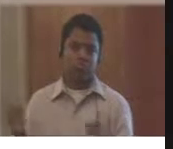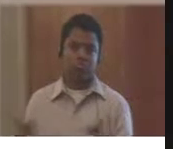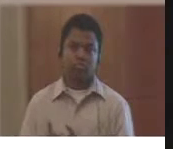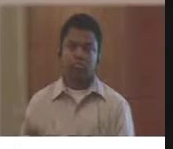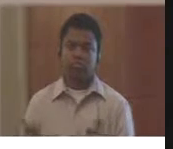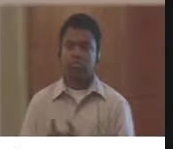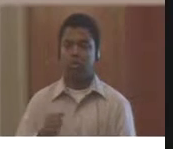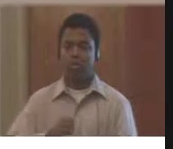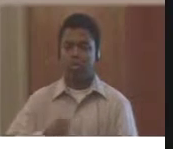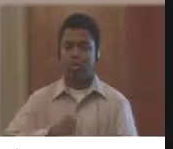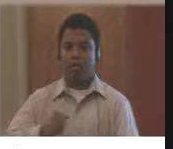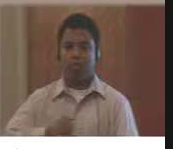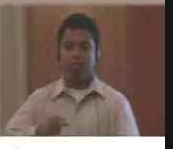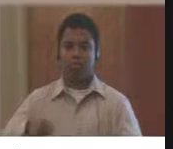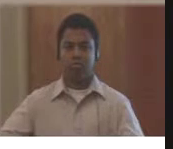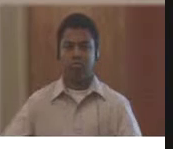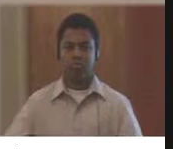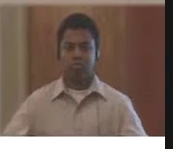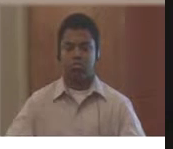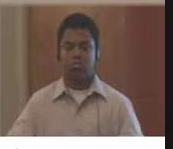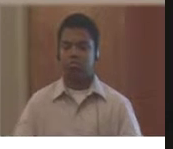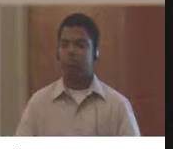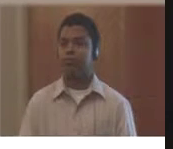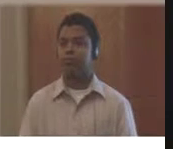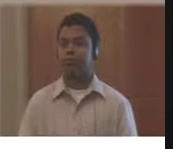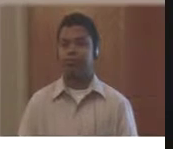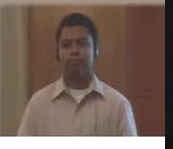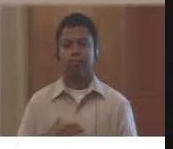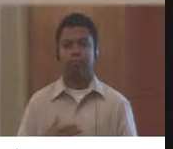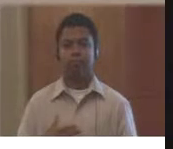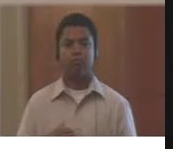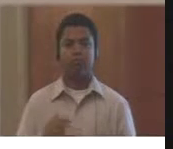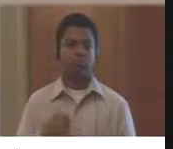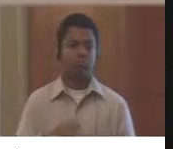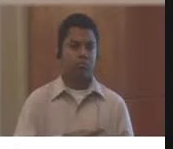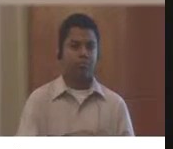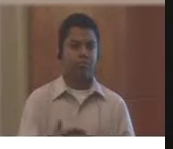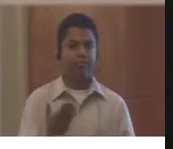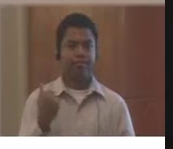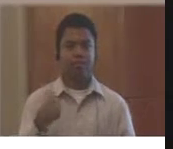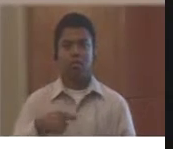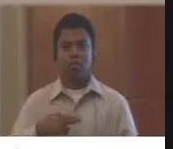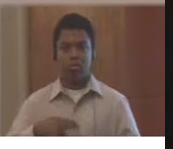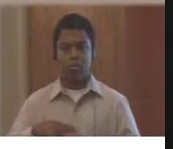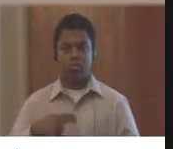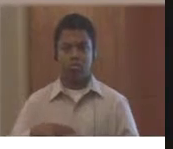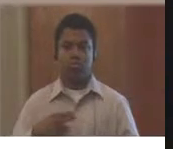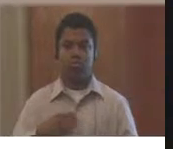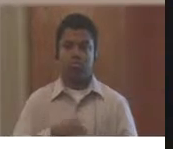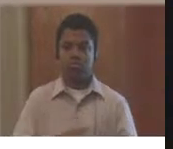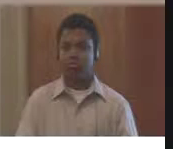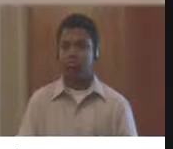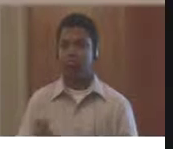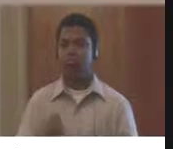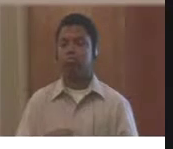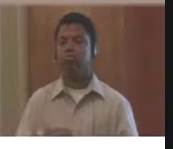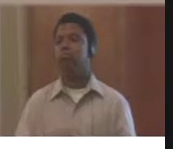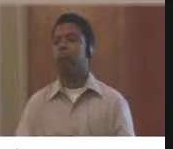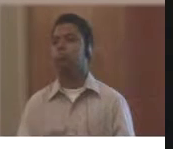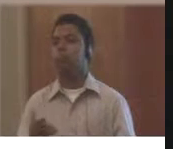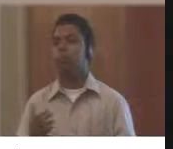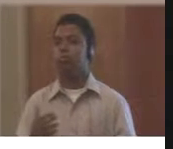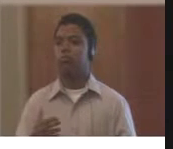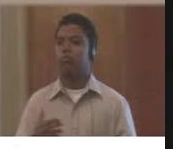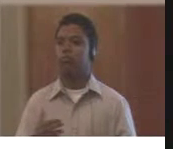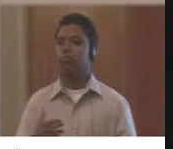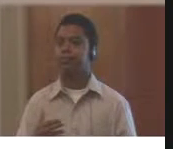briefly as far as their work here. And I'm going to invite you to give their names,